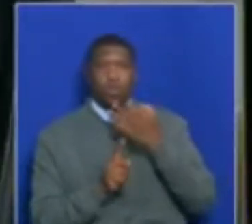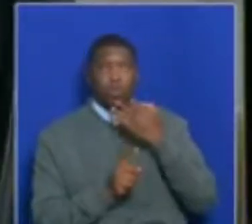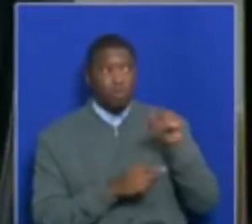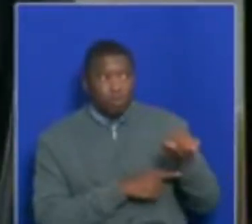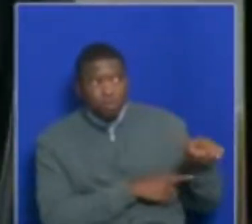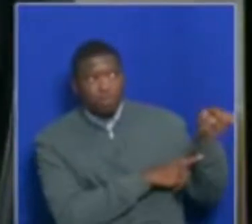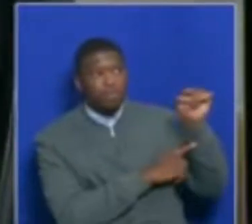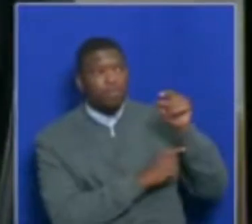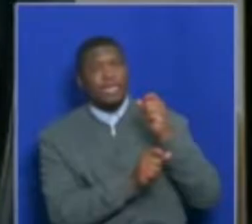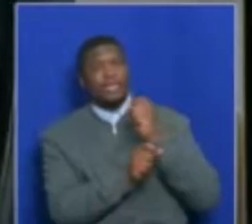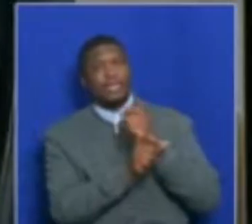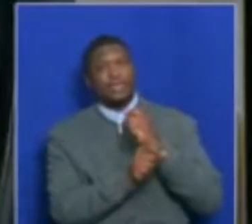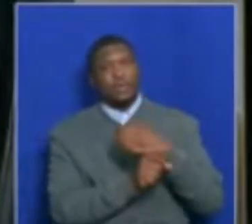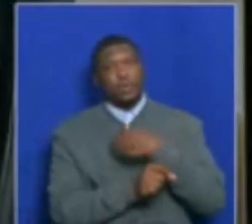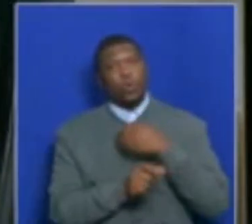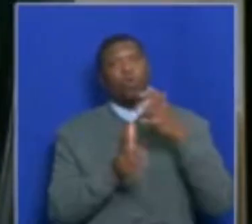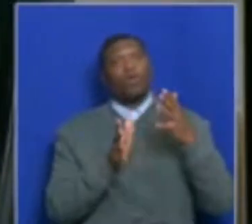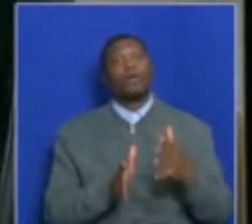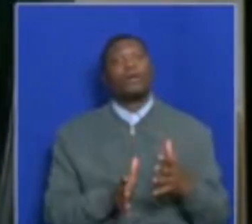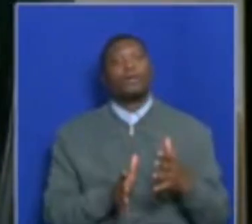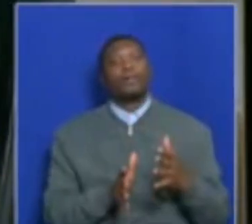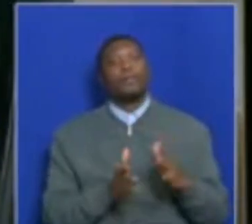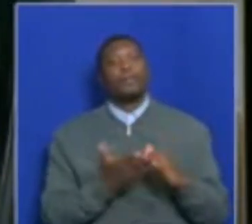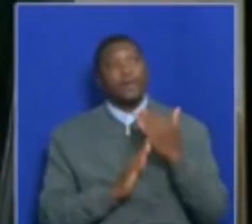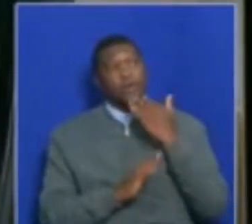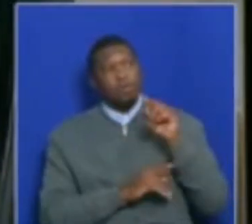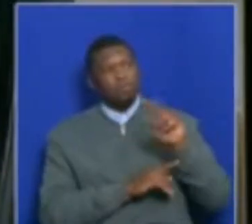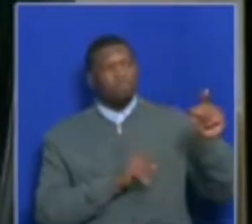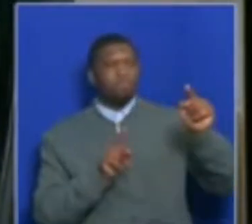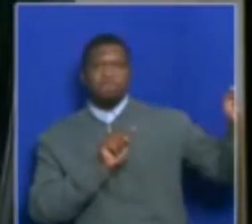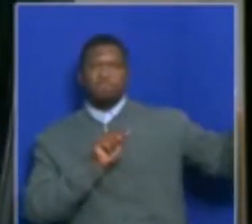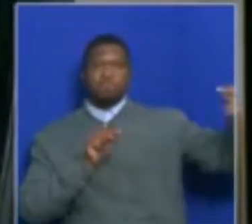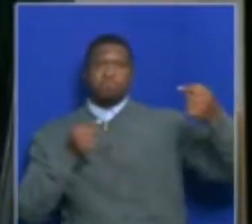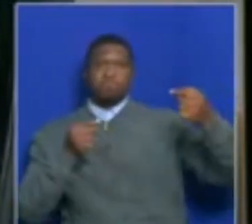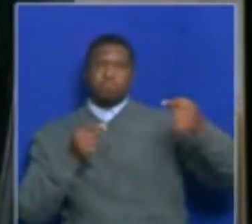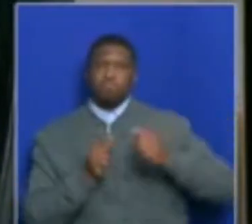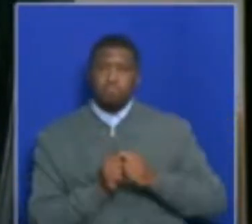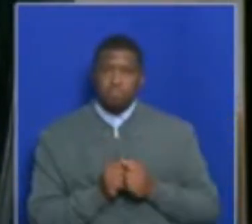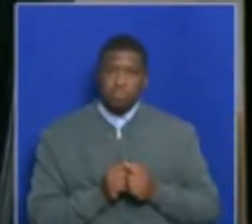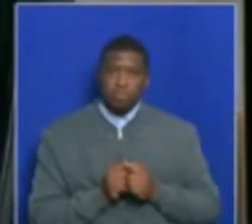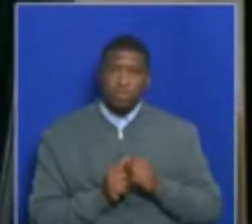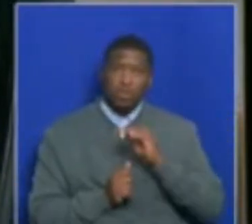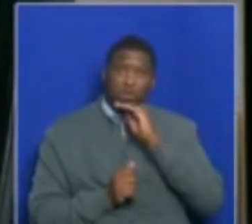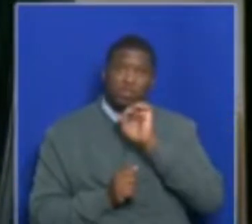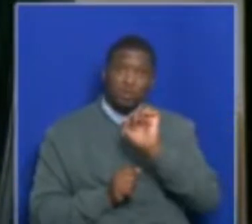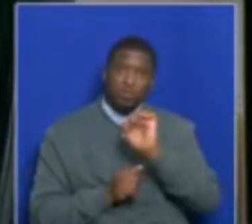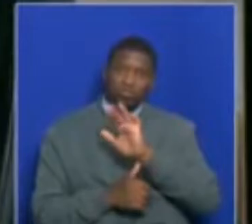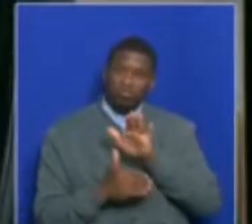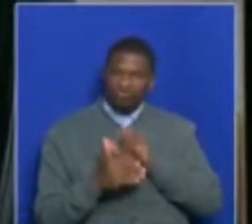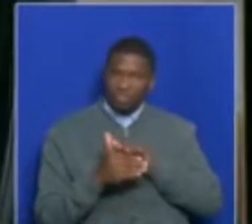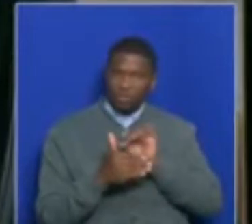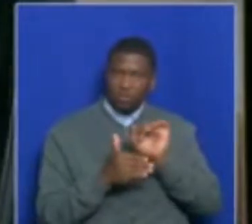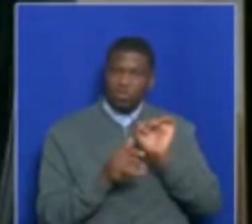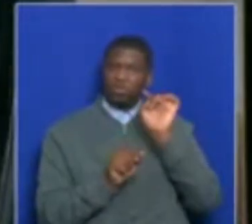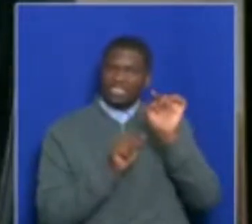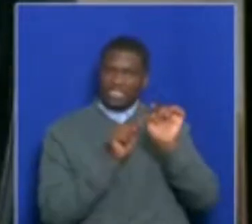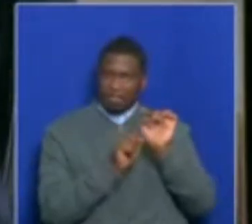threats by rival taxi owners is the basis for your suspicion. That's correct, Chair.